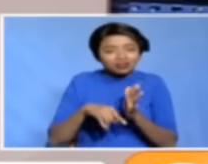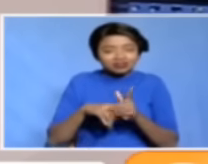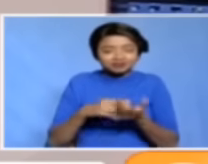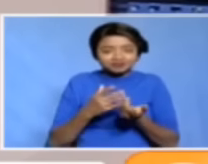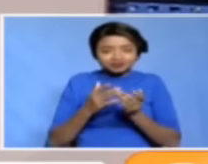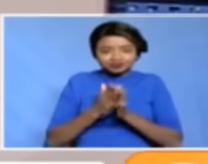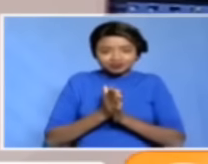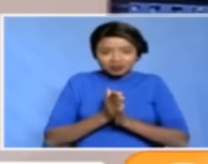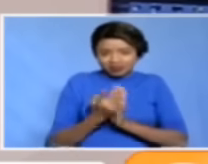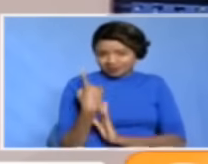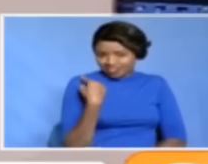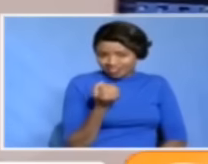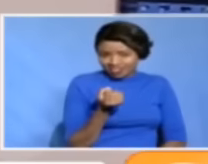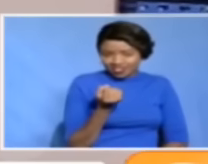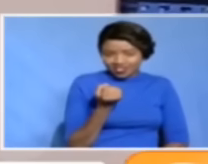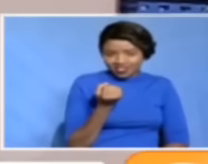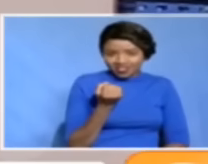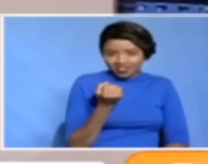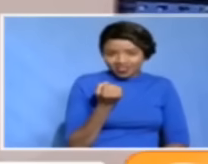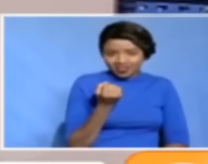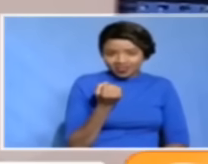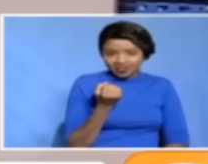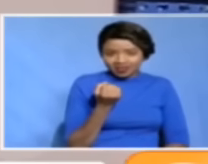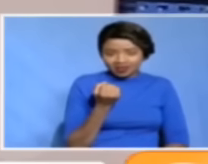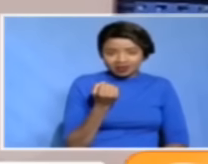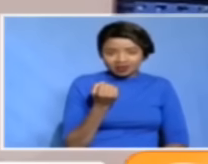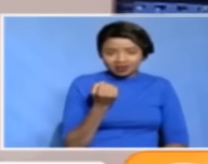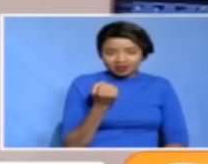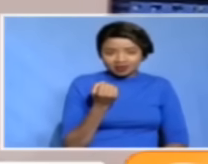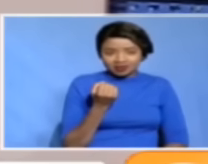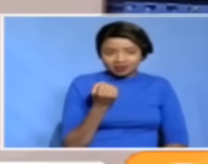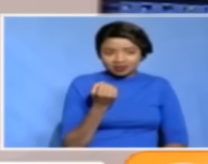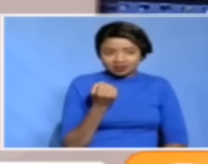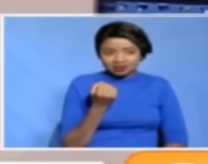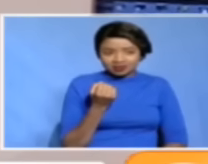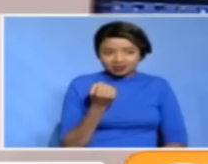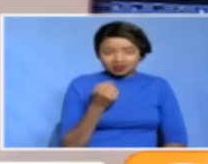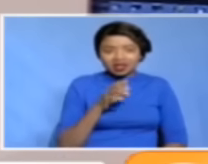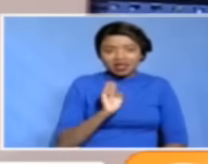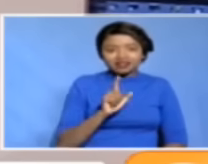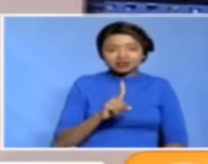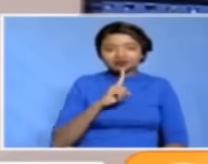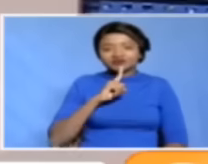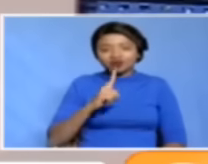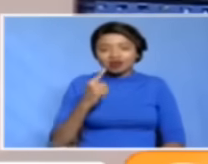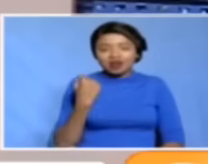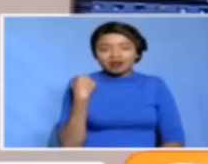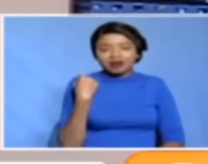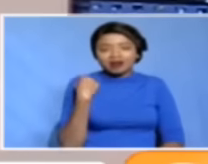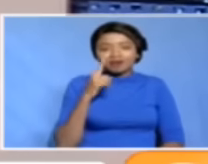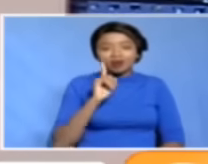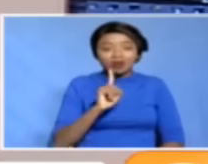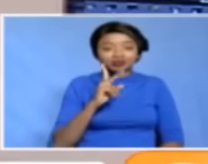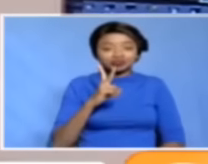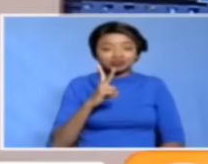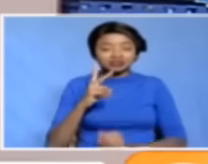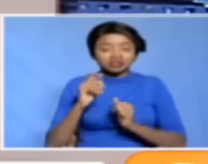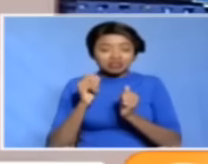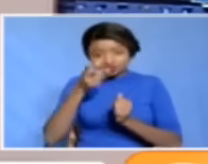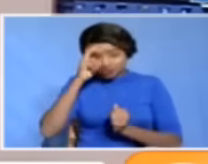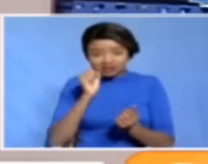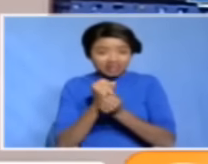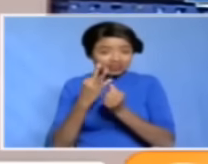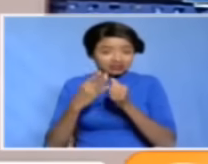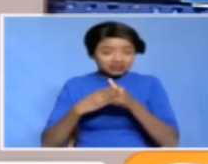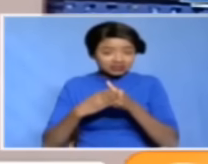recent occurrences which has raised eyebrows is the in government and beyond is the executive order number one of 2019, where the